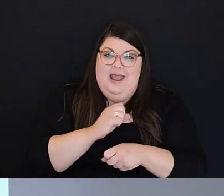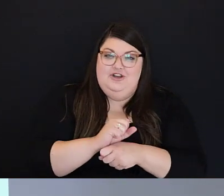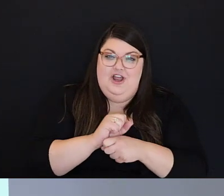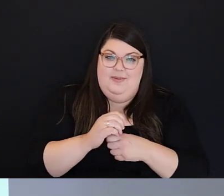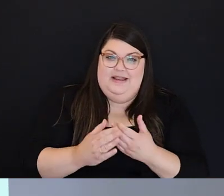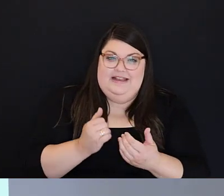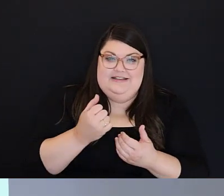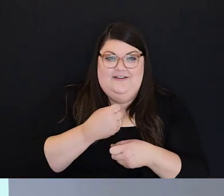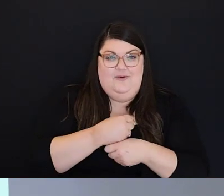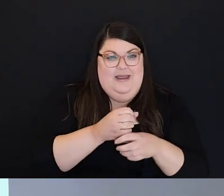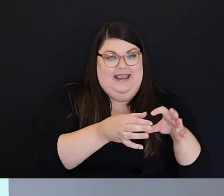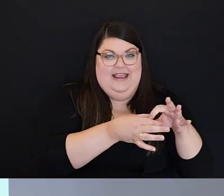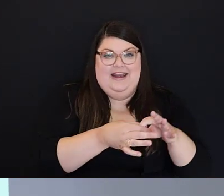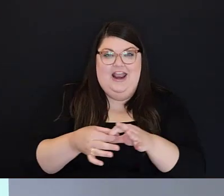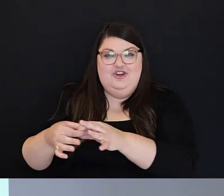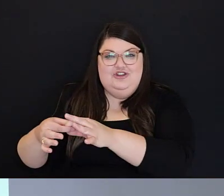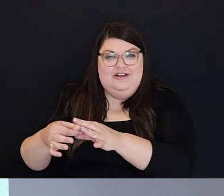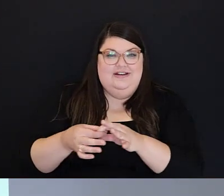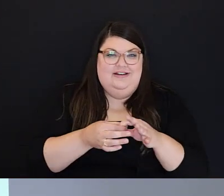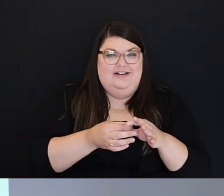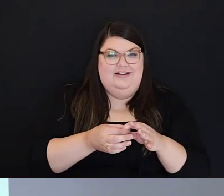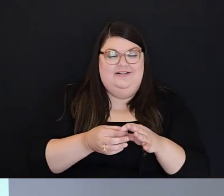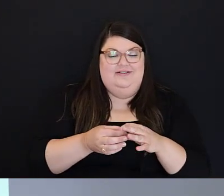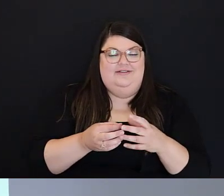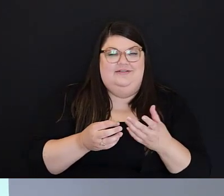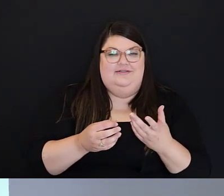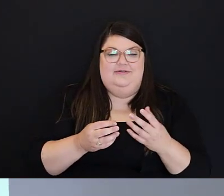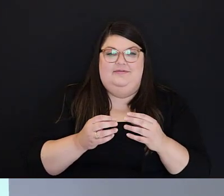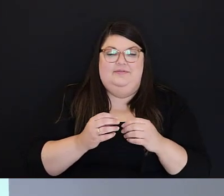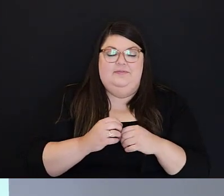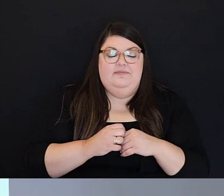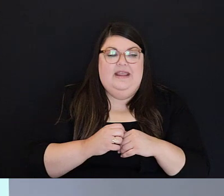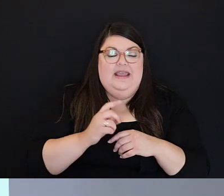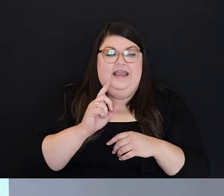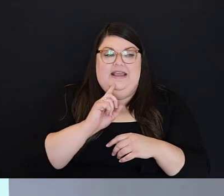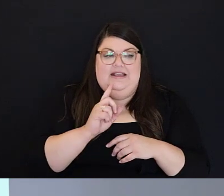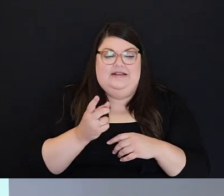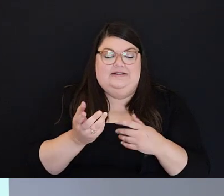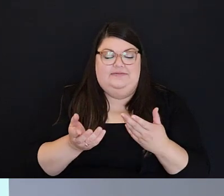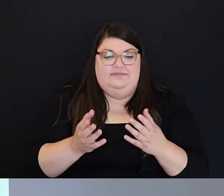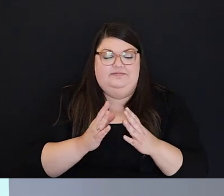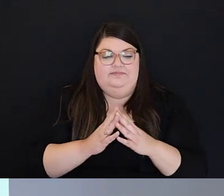for making connections beyond what the work speaks to, but is this kind of